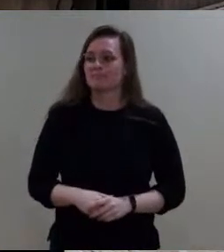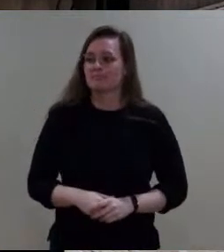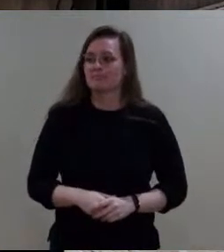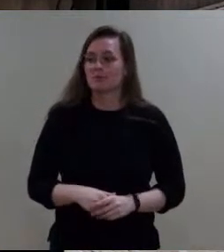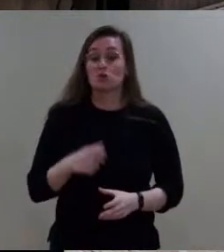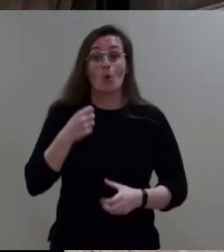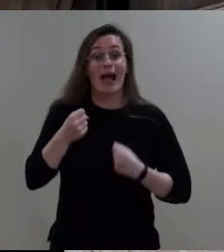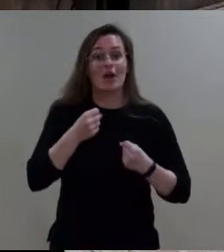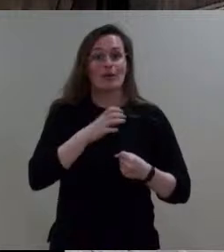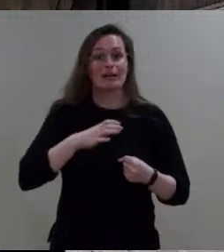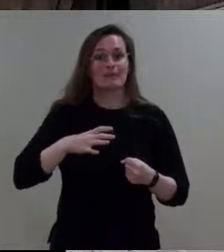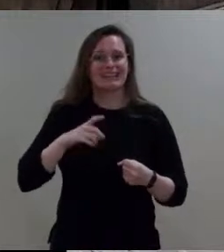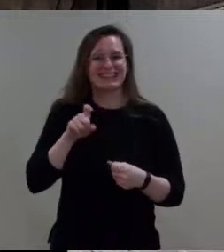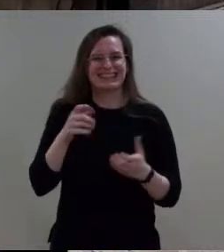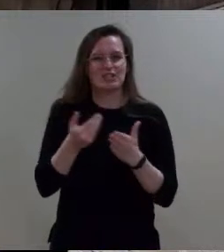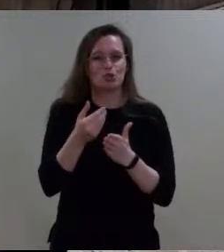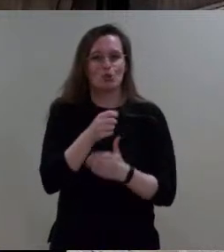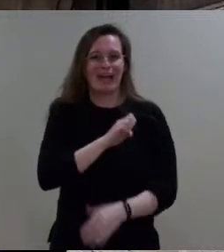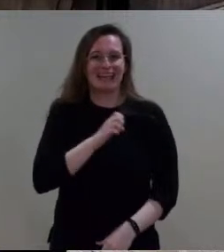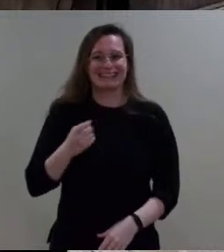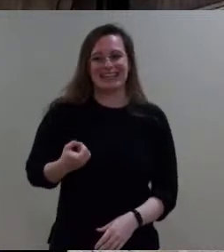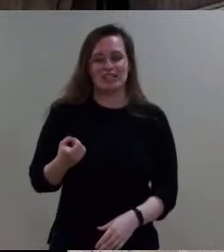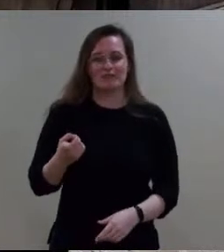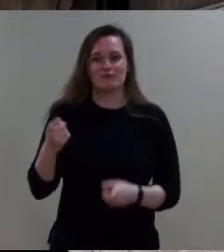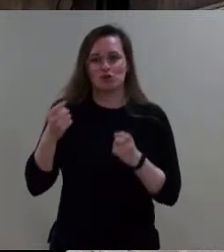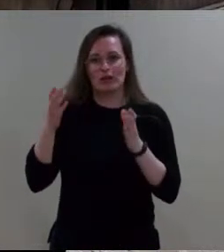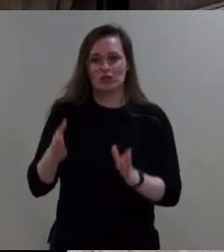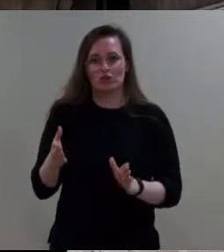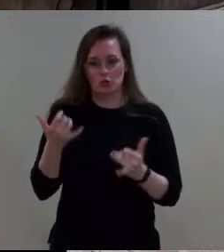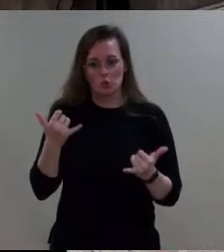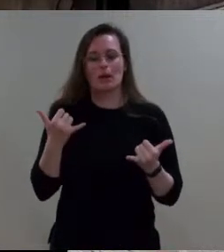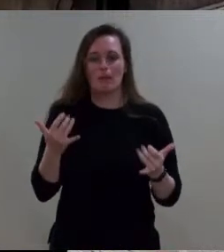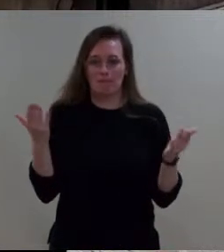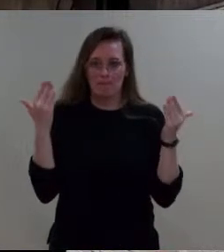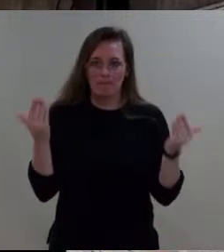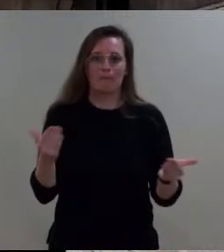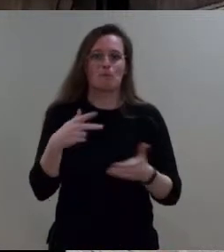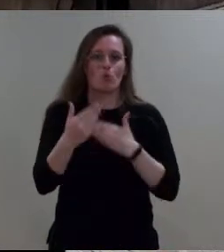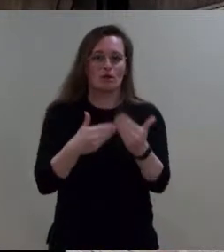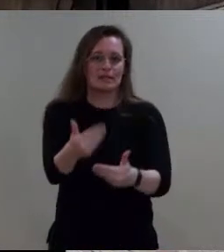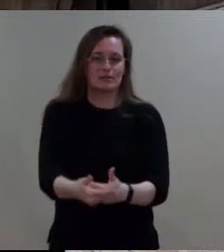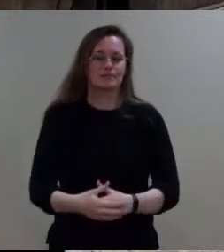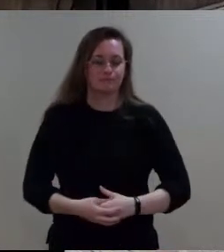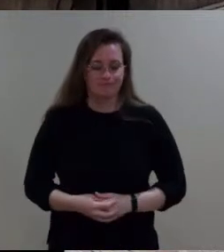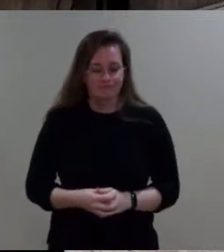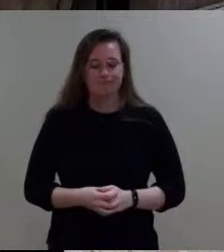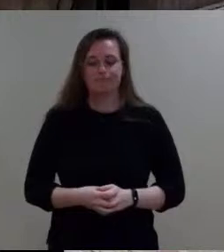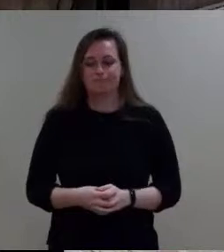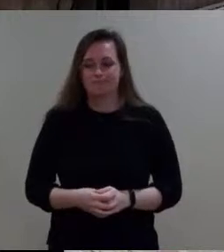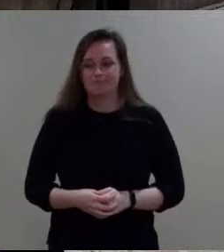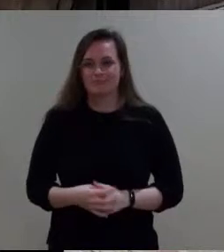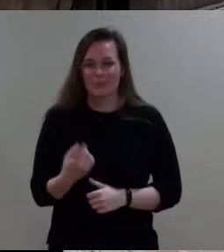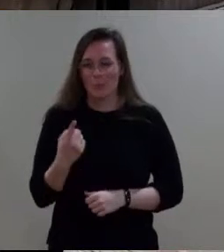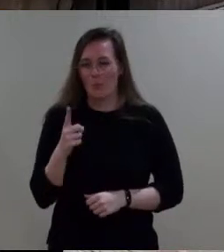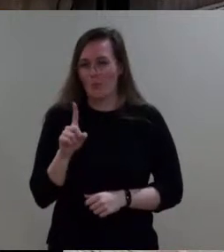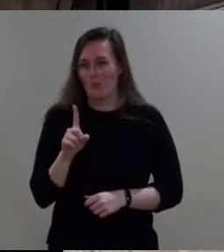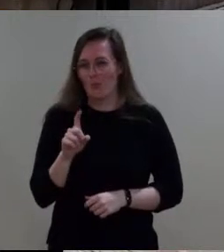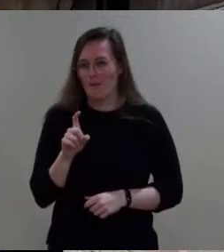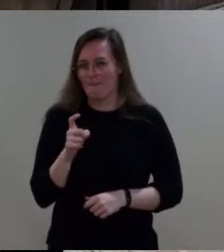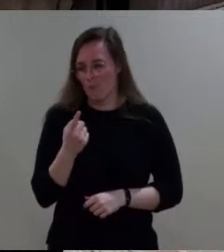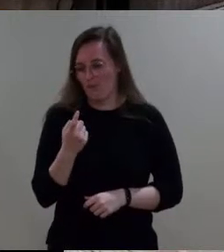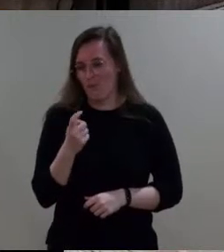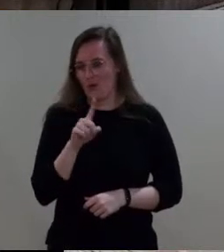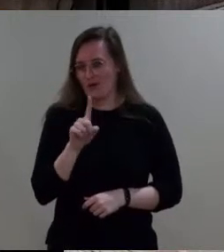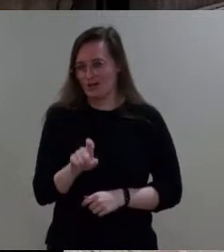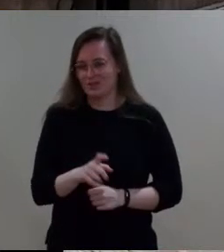new executive director, so we're doing some hiring for that. Okay, and I just have one more question. The